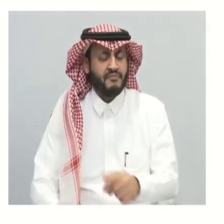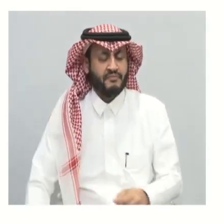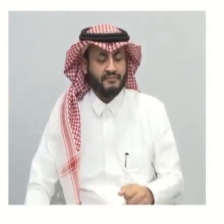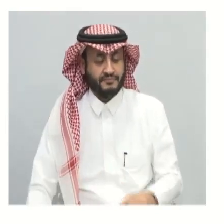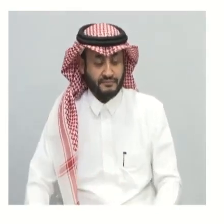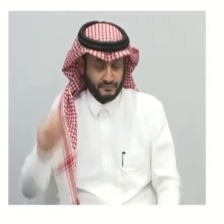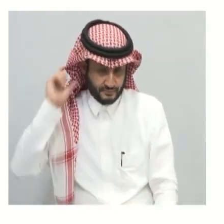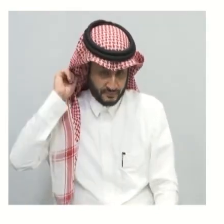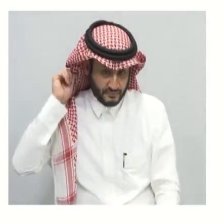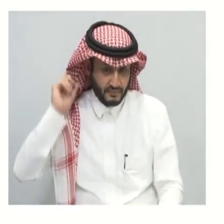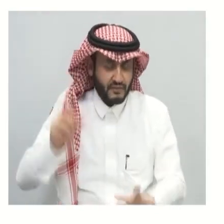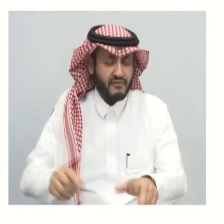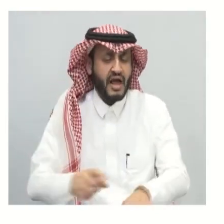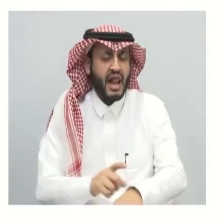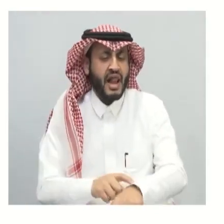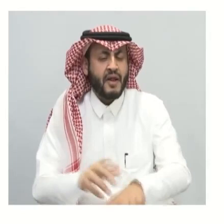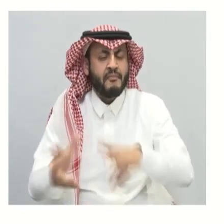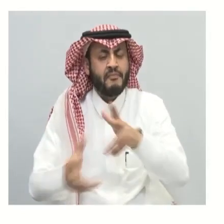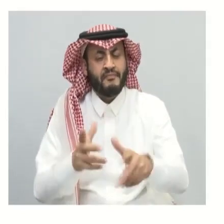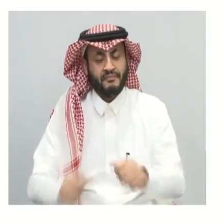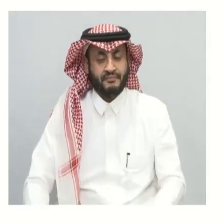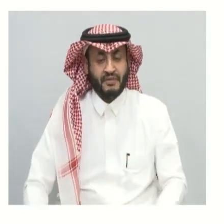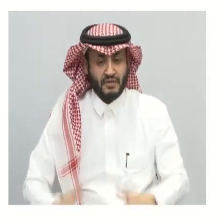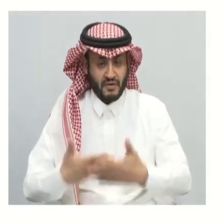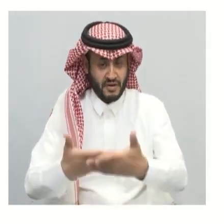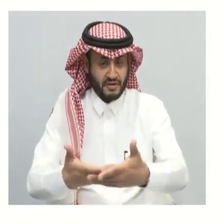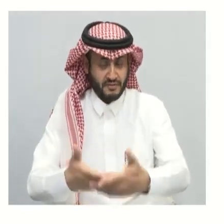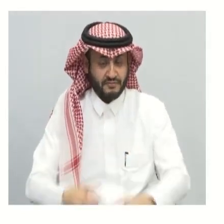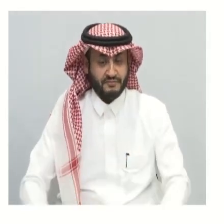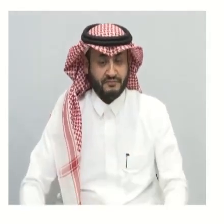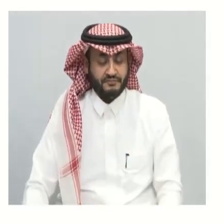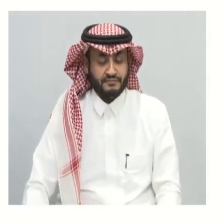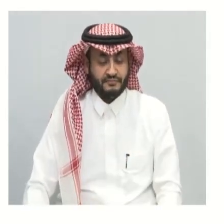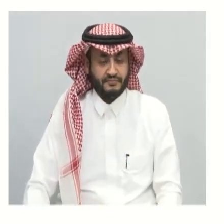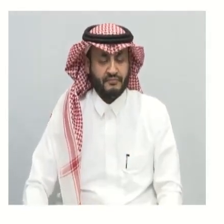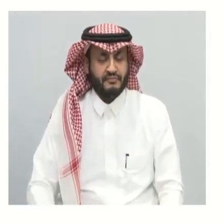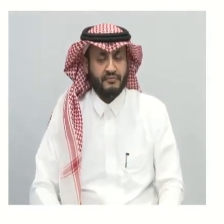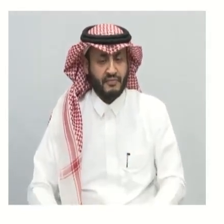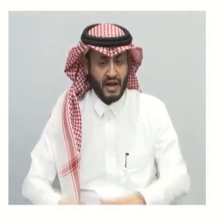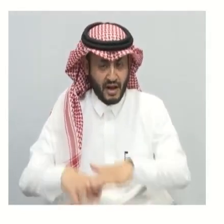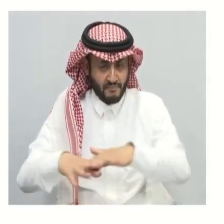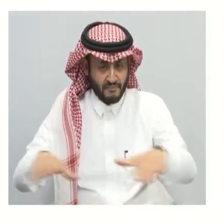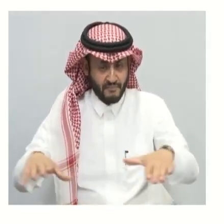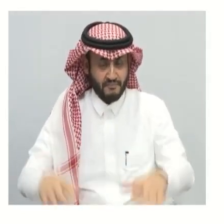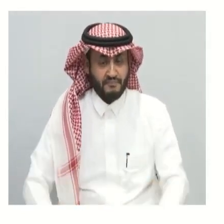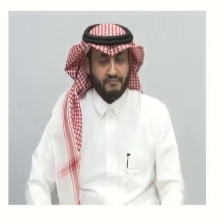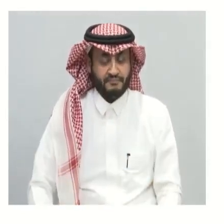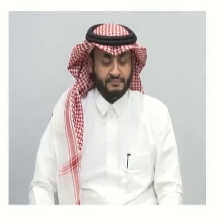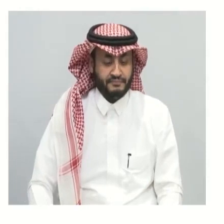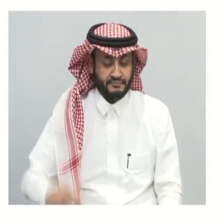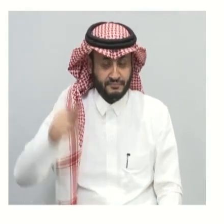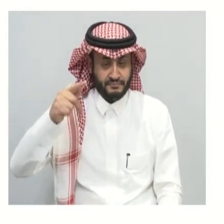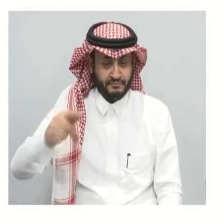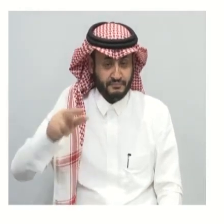We use them as time expressions to express the perfect tense, the present perfect tense.